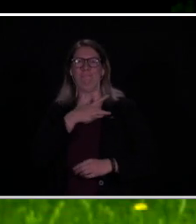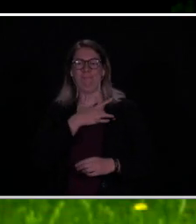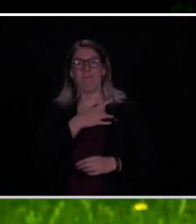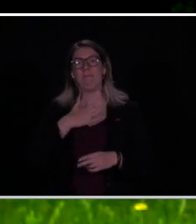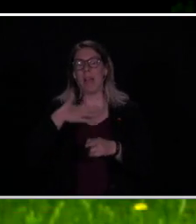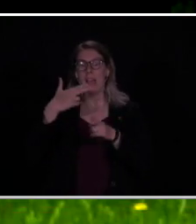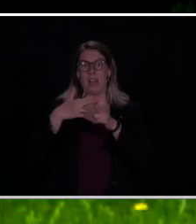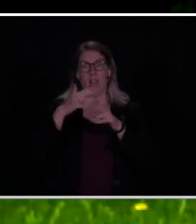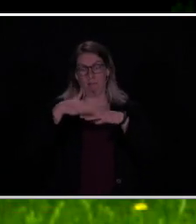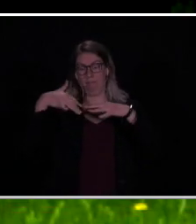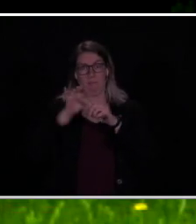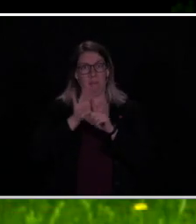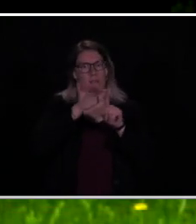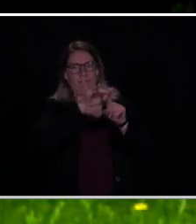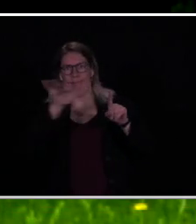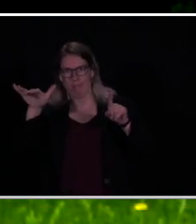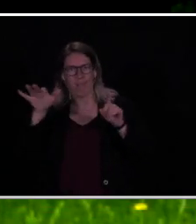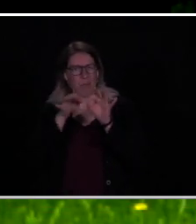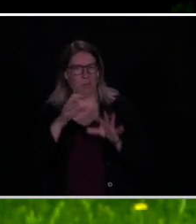is Setoctin.